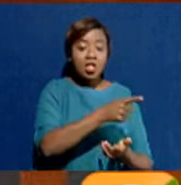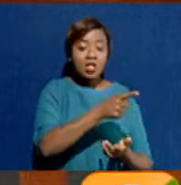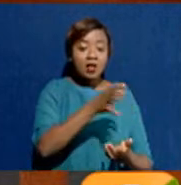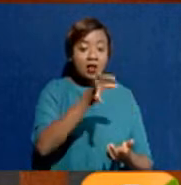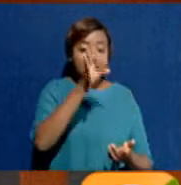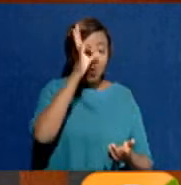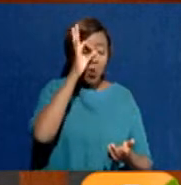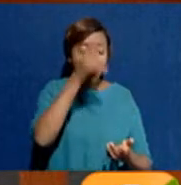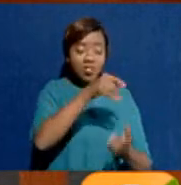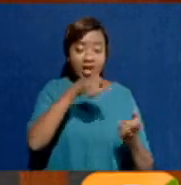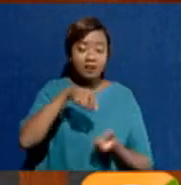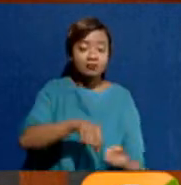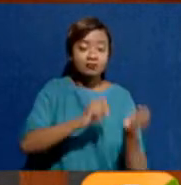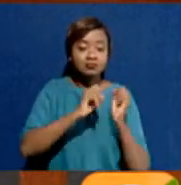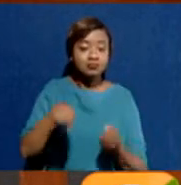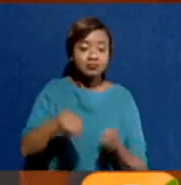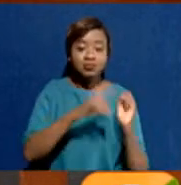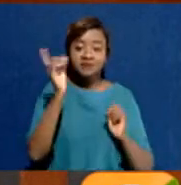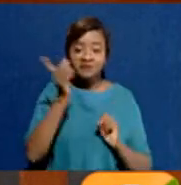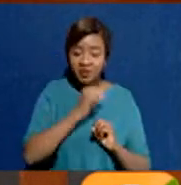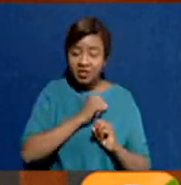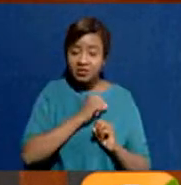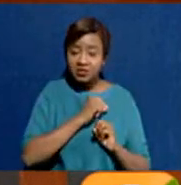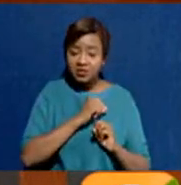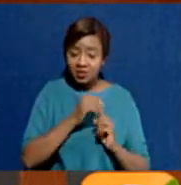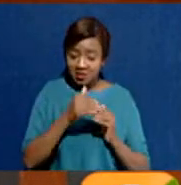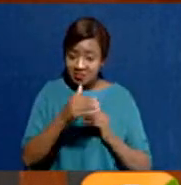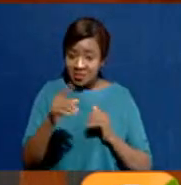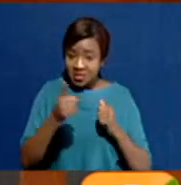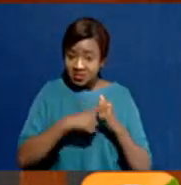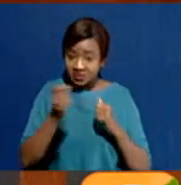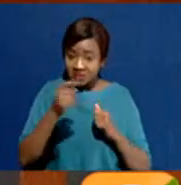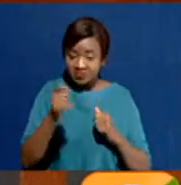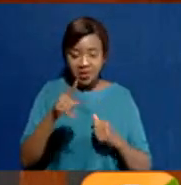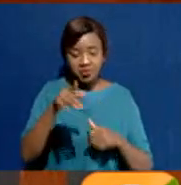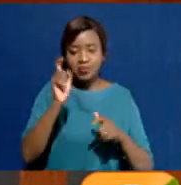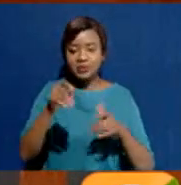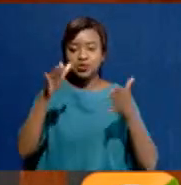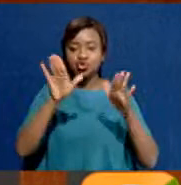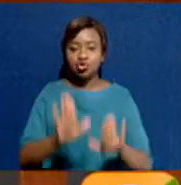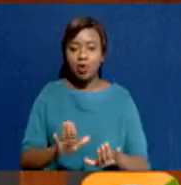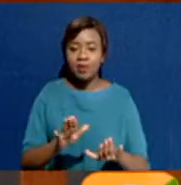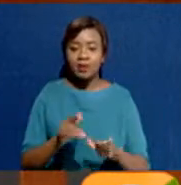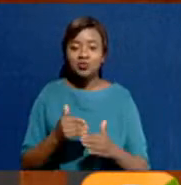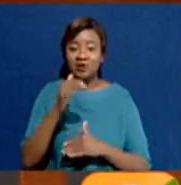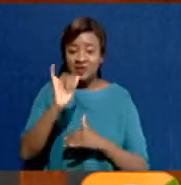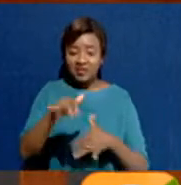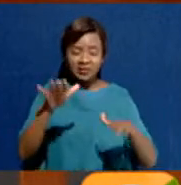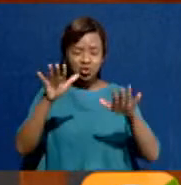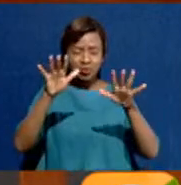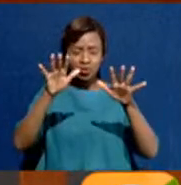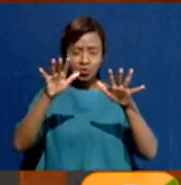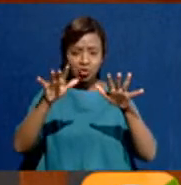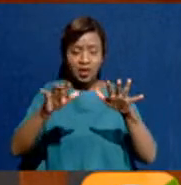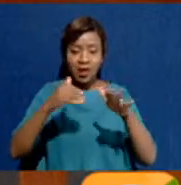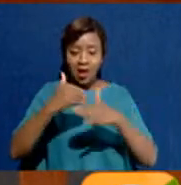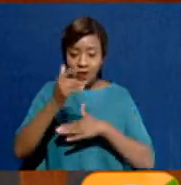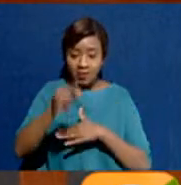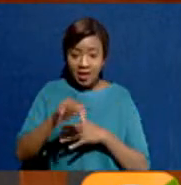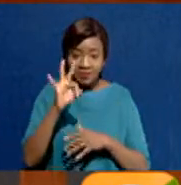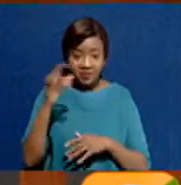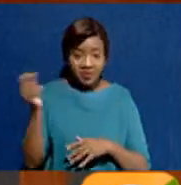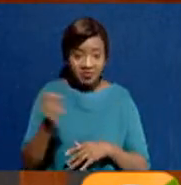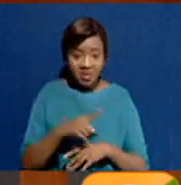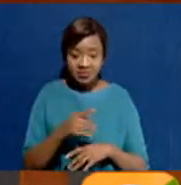from now. So you have to stop. And he prayed for him. And from that day, it is close to